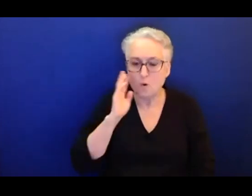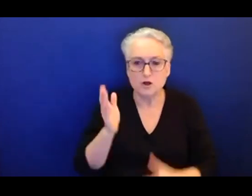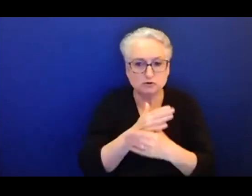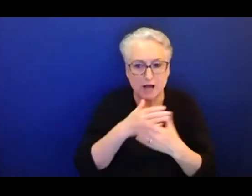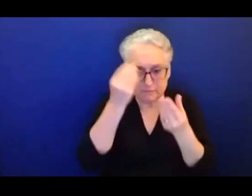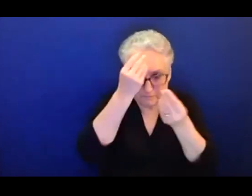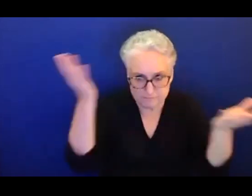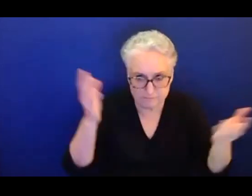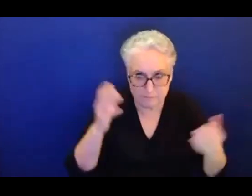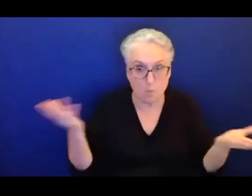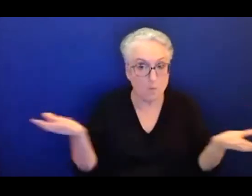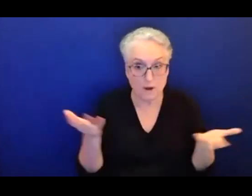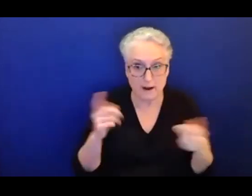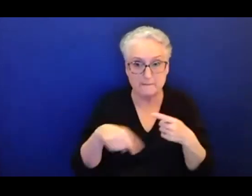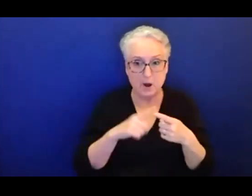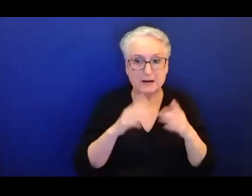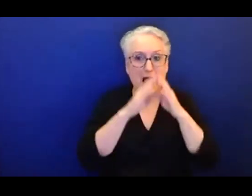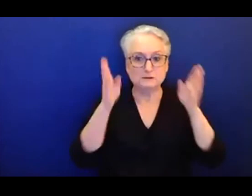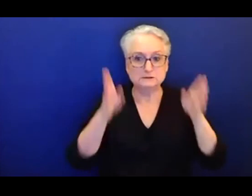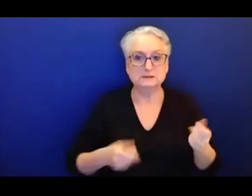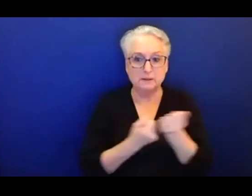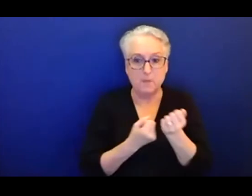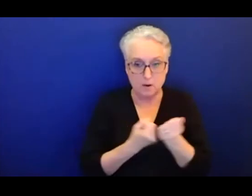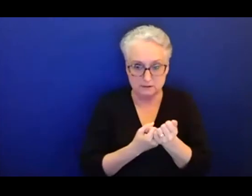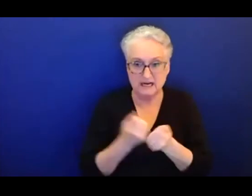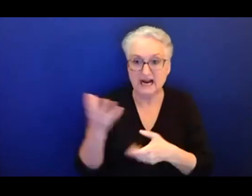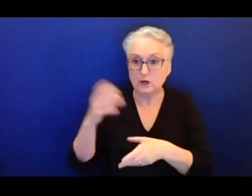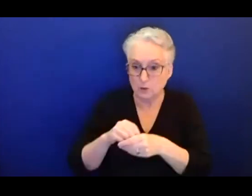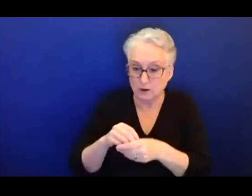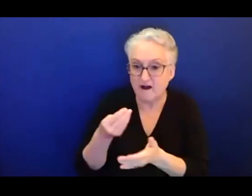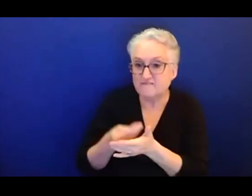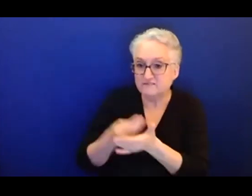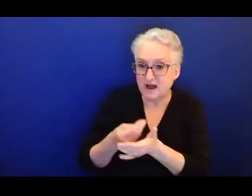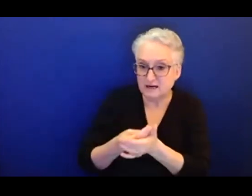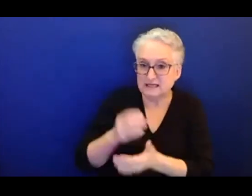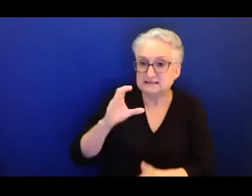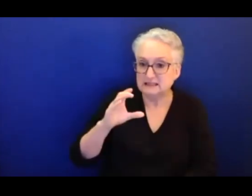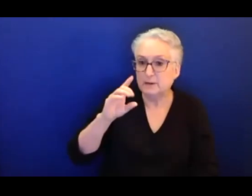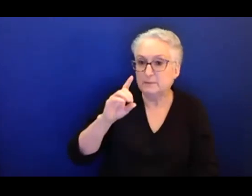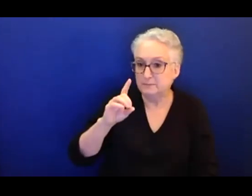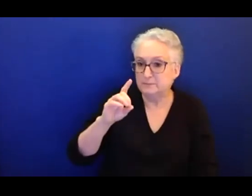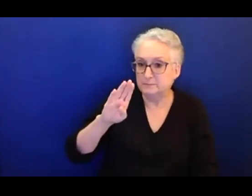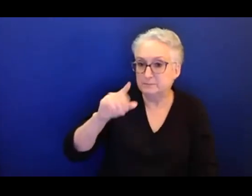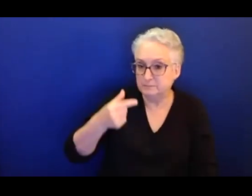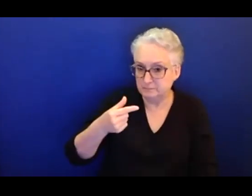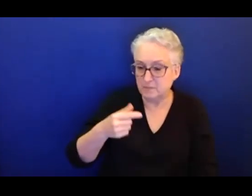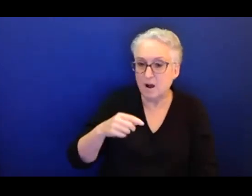That includes funding with CDBG, HOME, HOPWA, and ESG. We'll talk about each of those a little bit more.